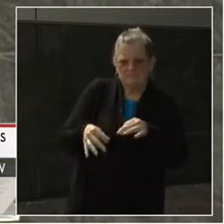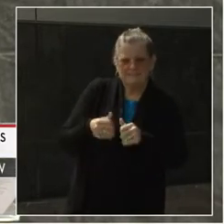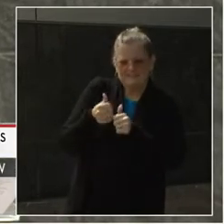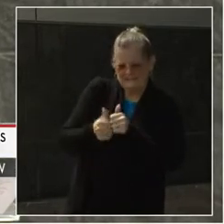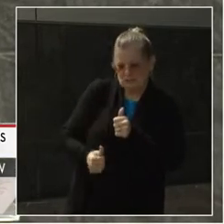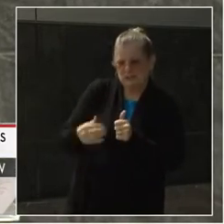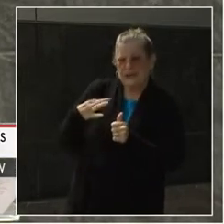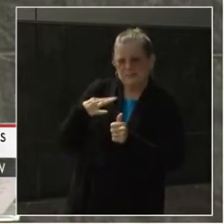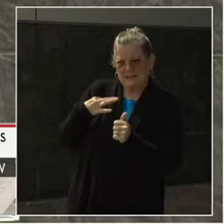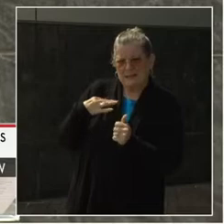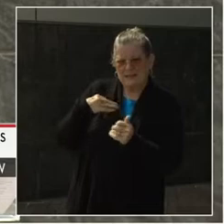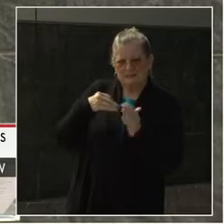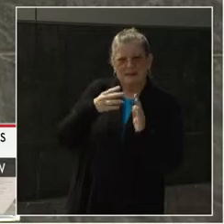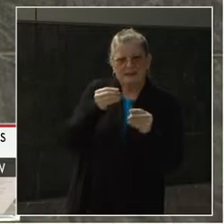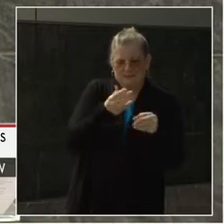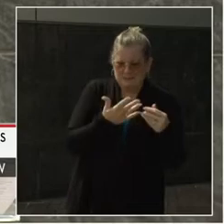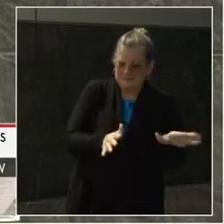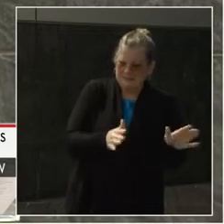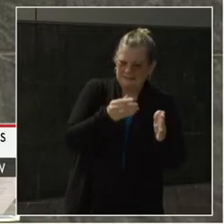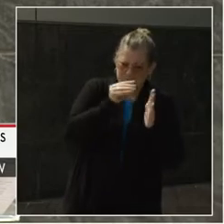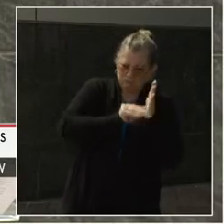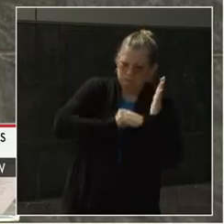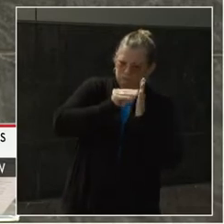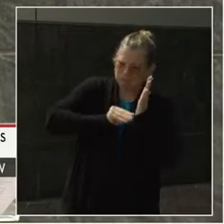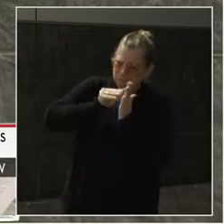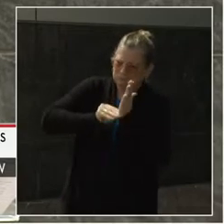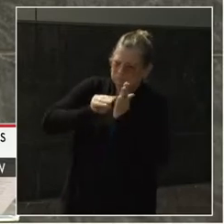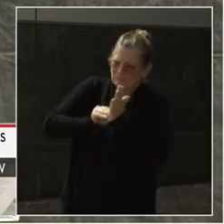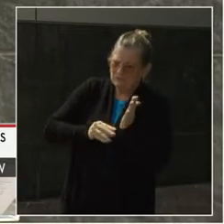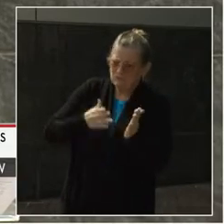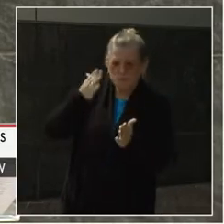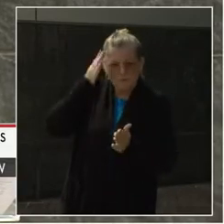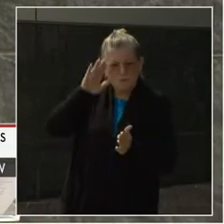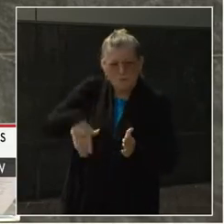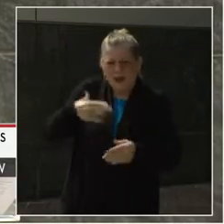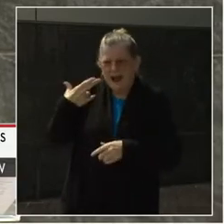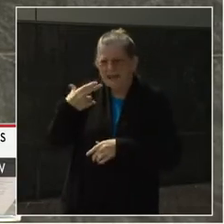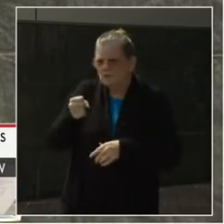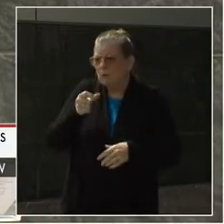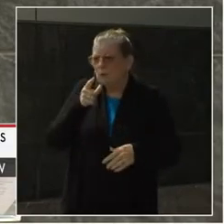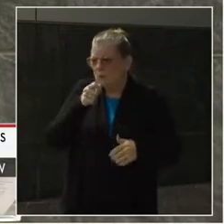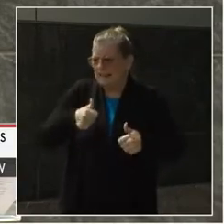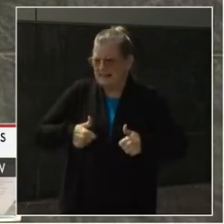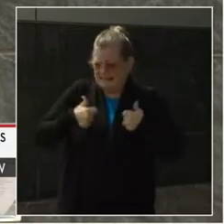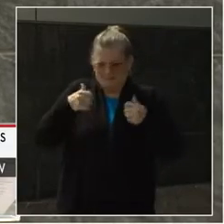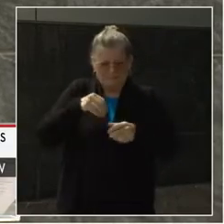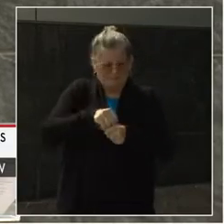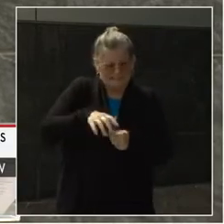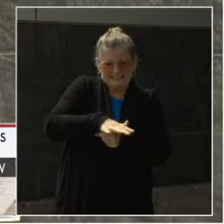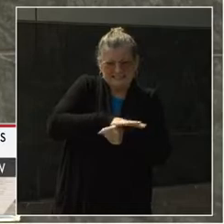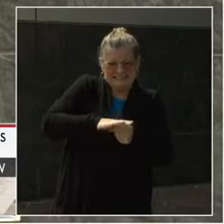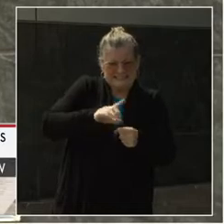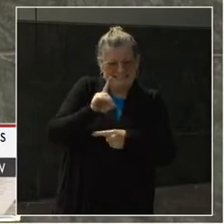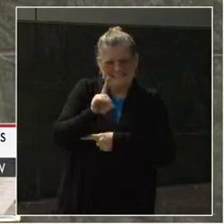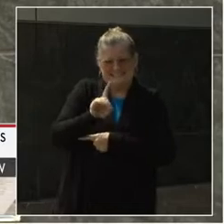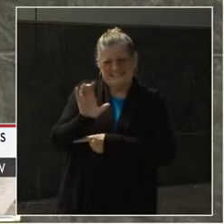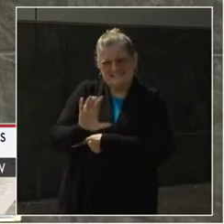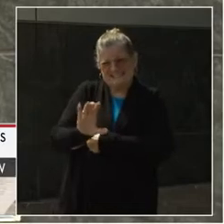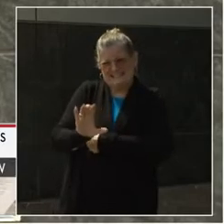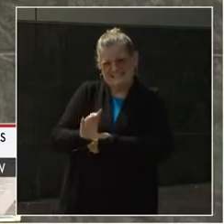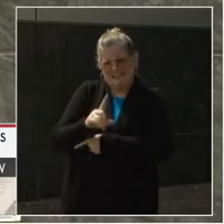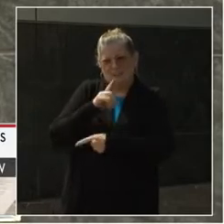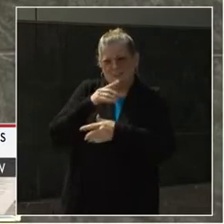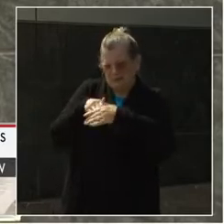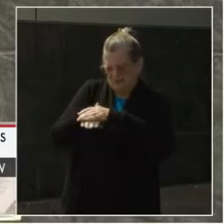school student or a resident that is pursuing higher education, please tell them to complete their application. We have